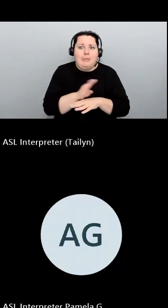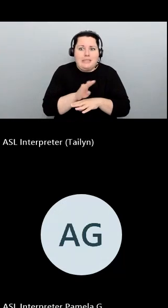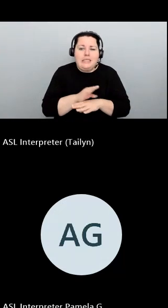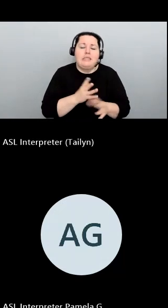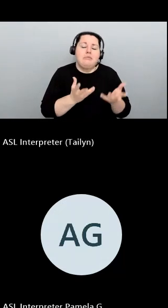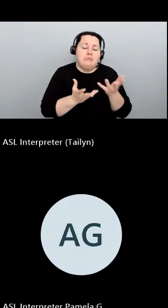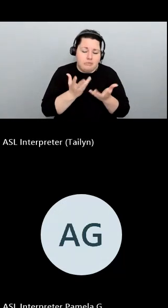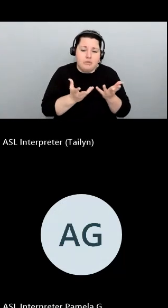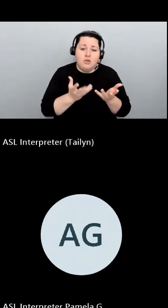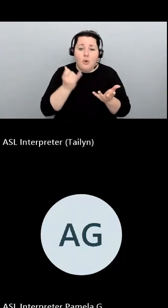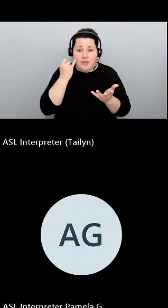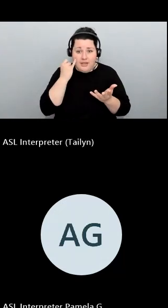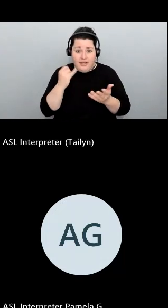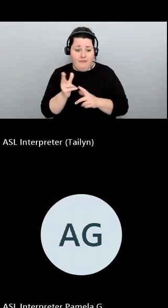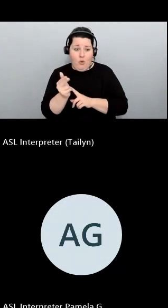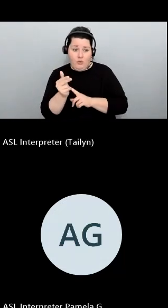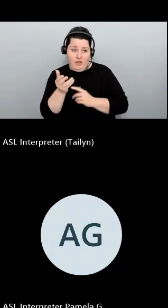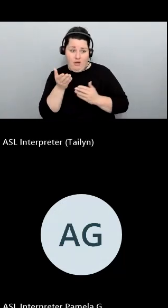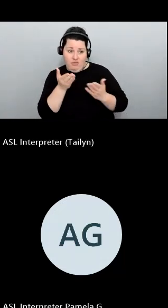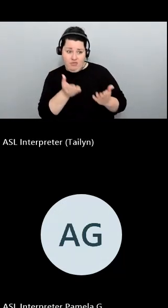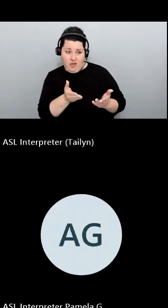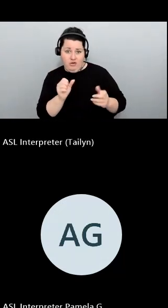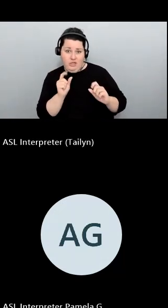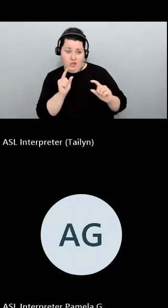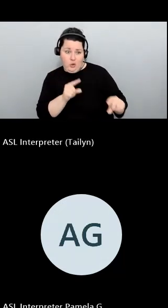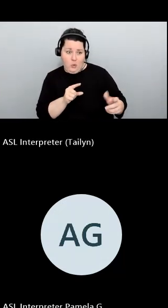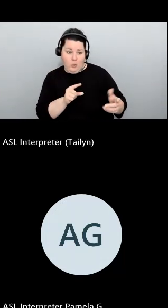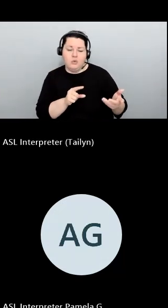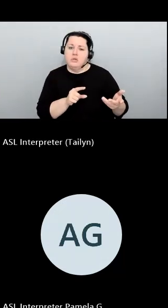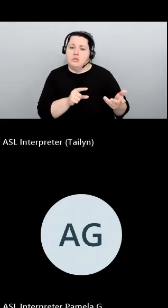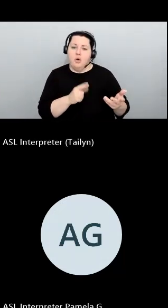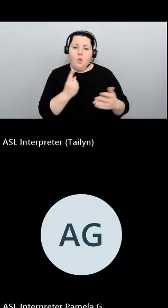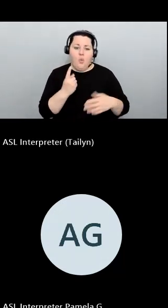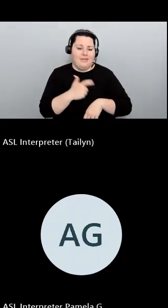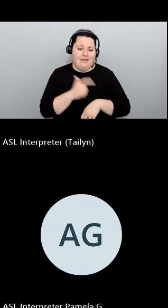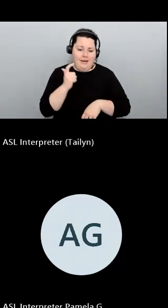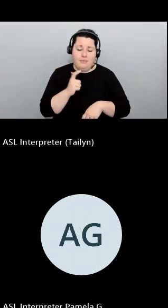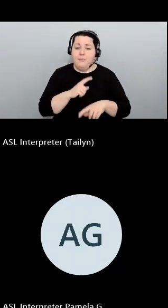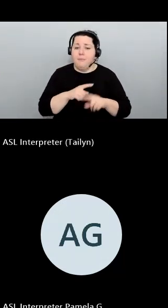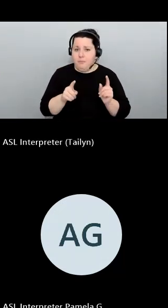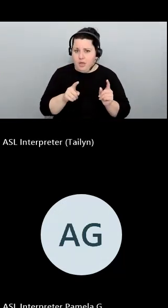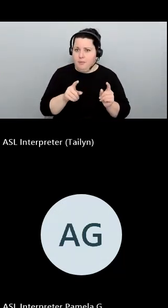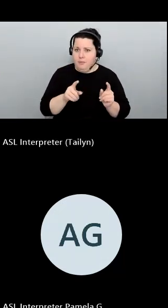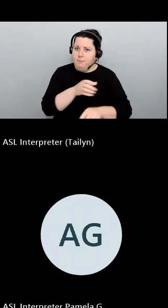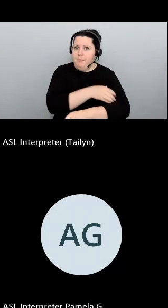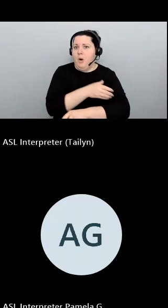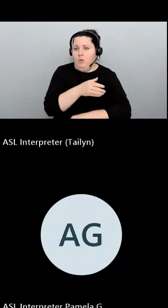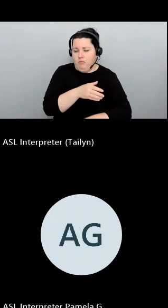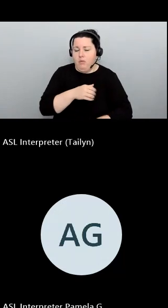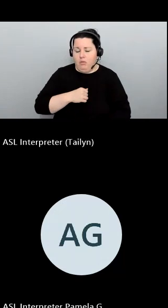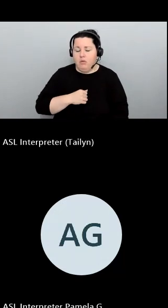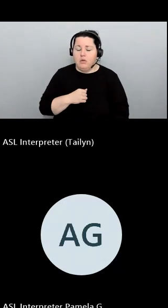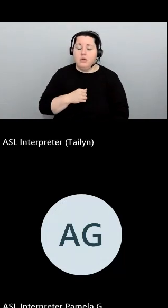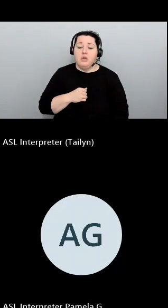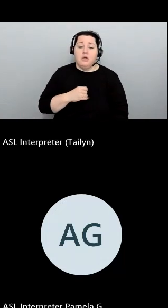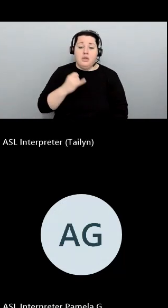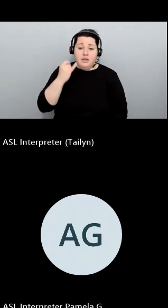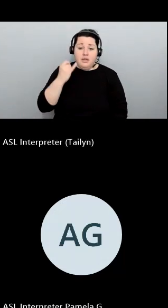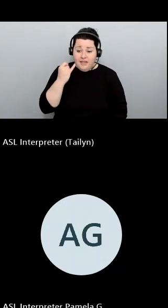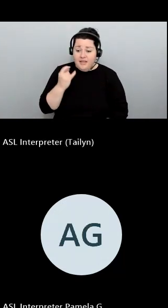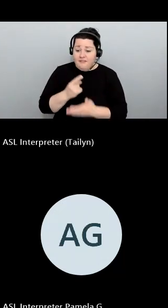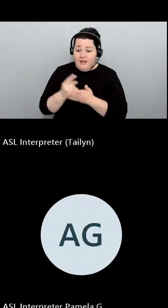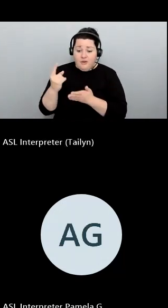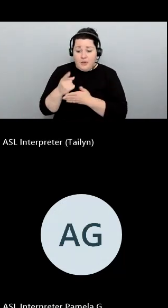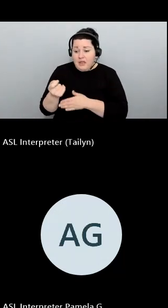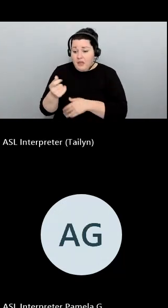at, the hotel where the negotiations are happening, that's a one-time thing, but it's super powerful. If you've got a little time every week,